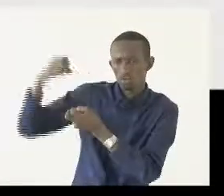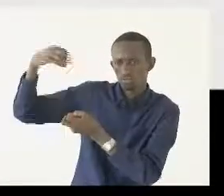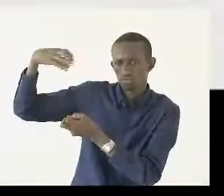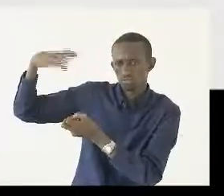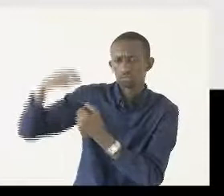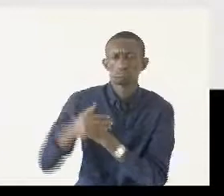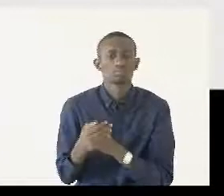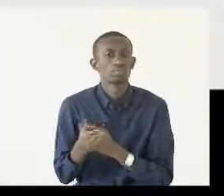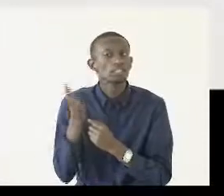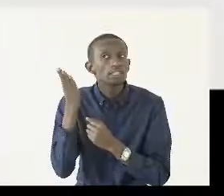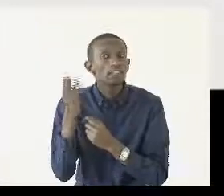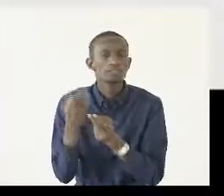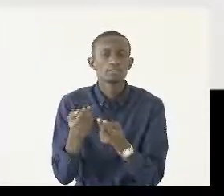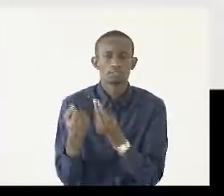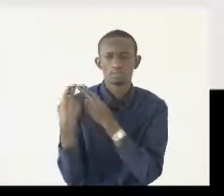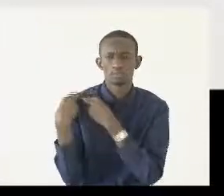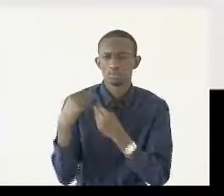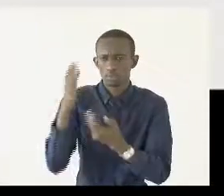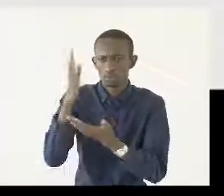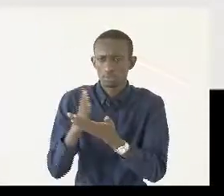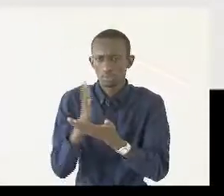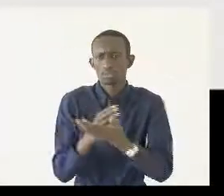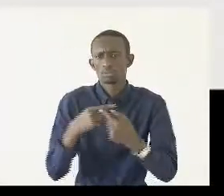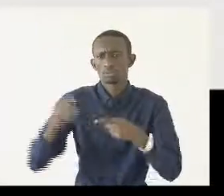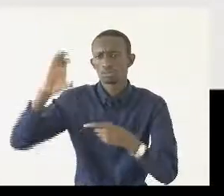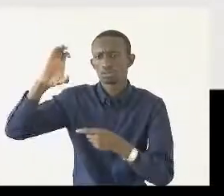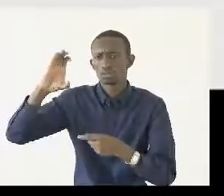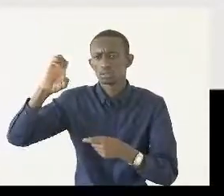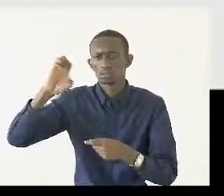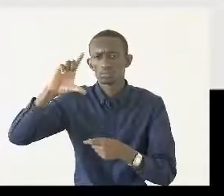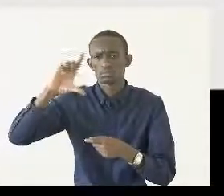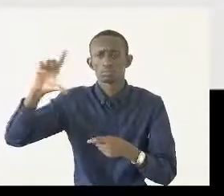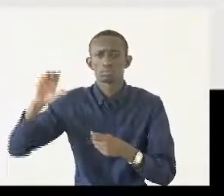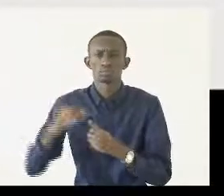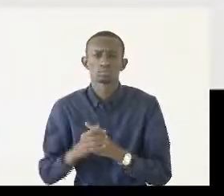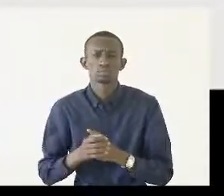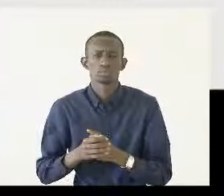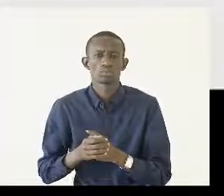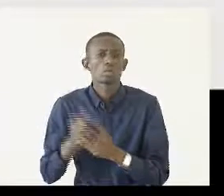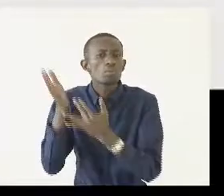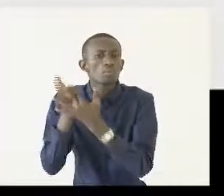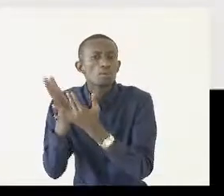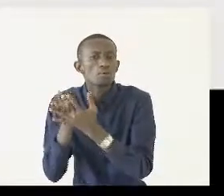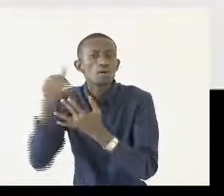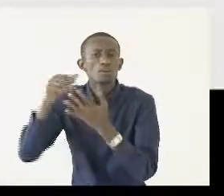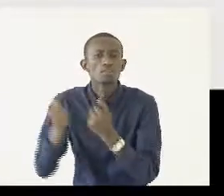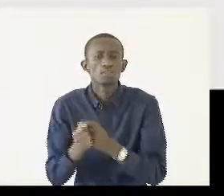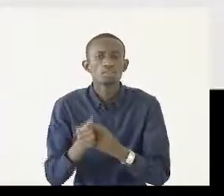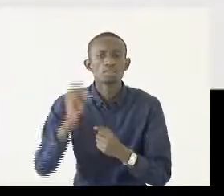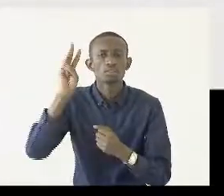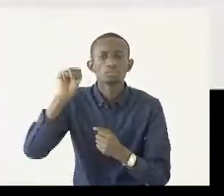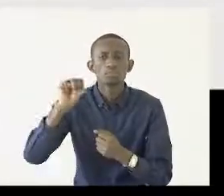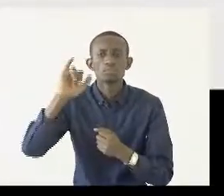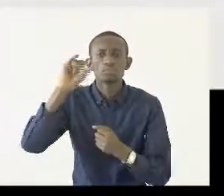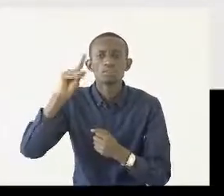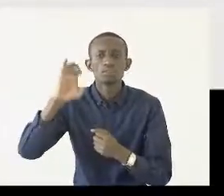has very many plant cells, as we are going to see. Then in the middle, we have midrib. This midrib